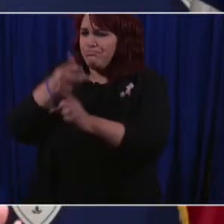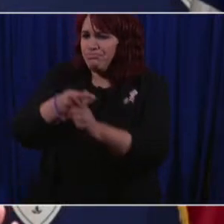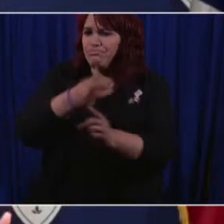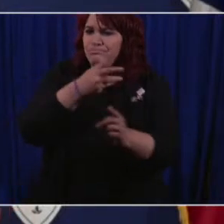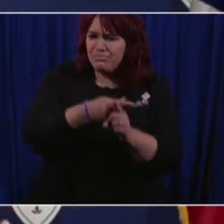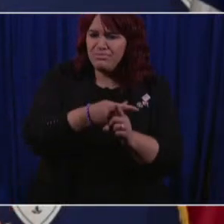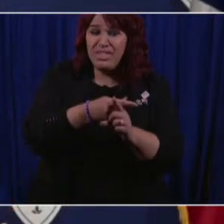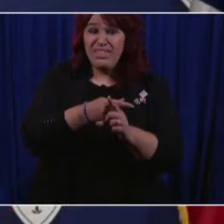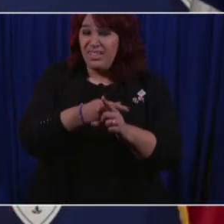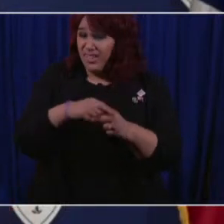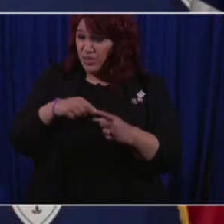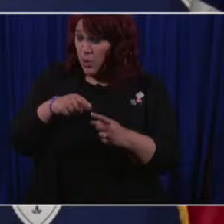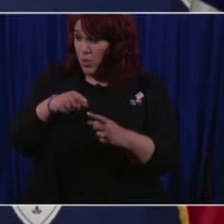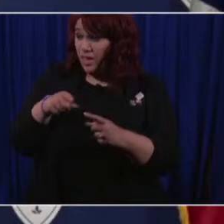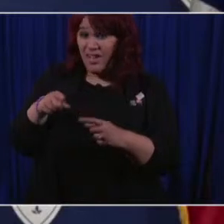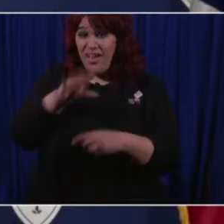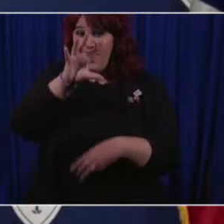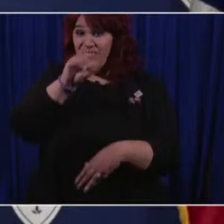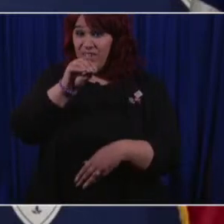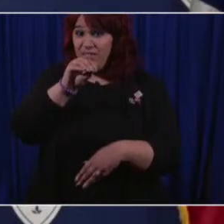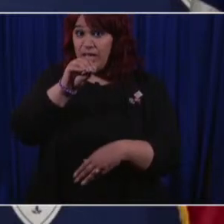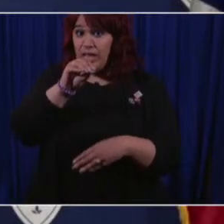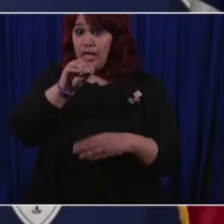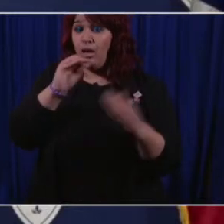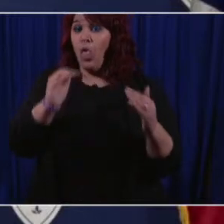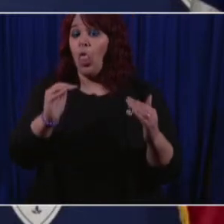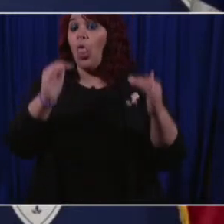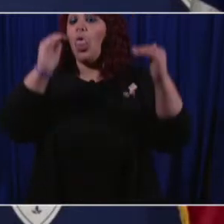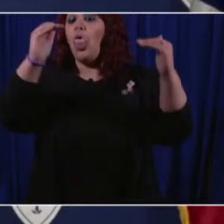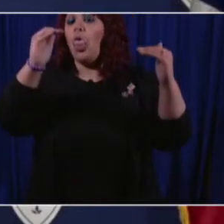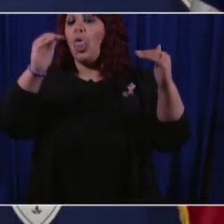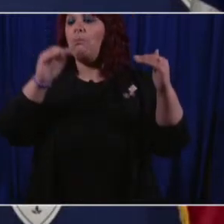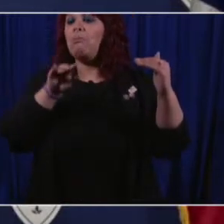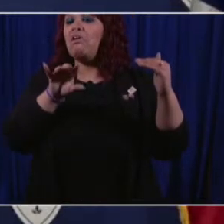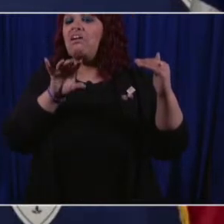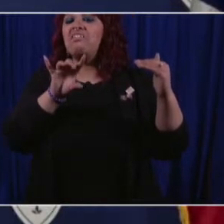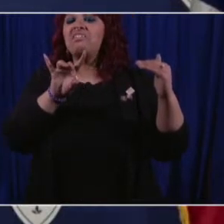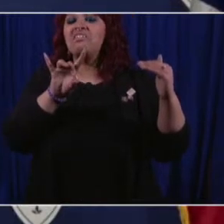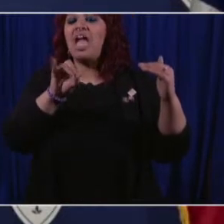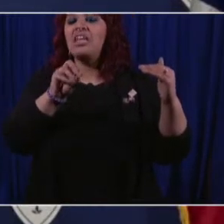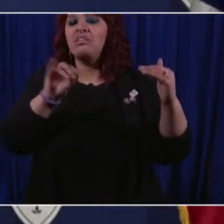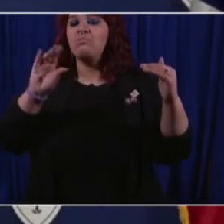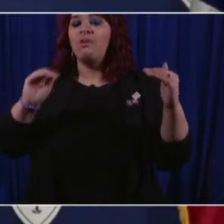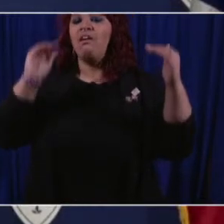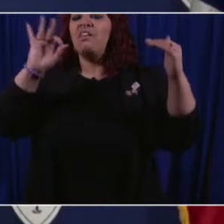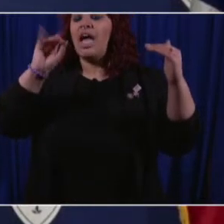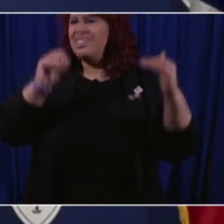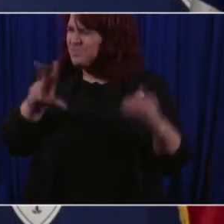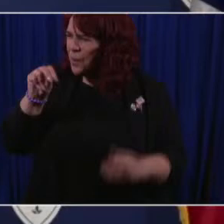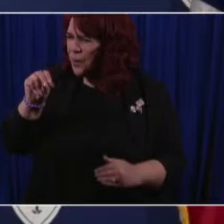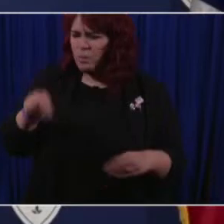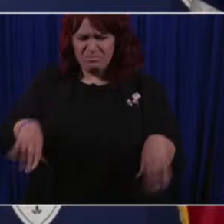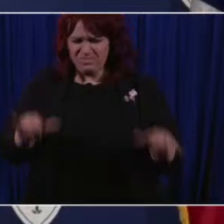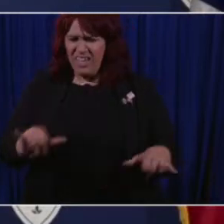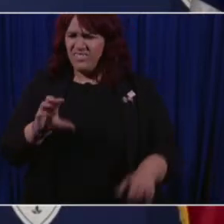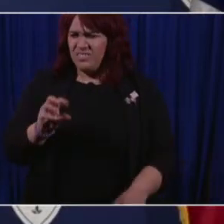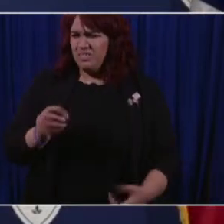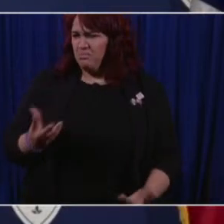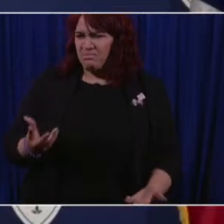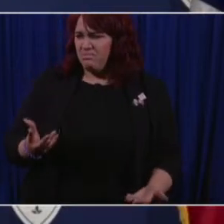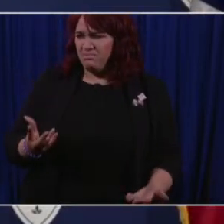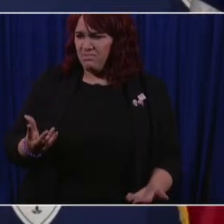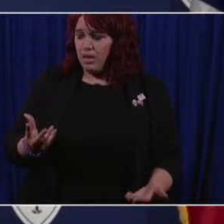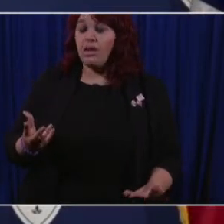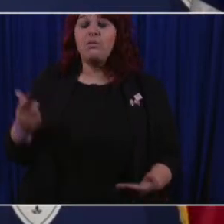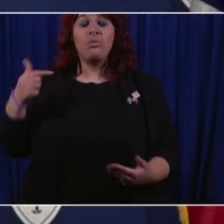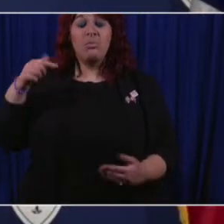to change that number, but I truly believe that, you know, we are going to be able to crowd this